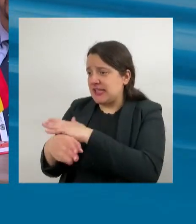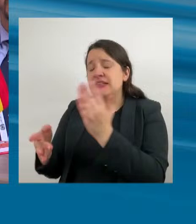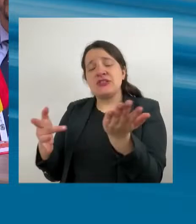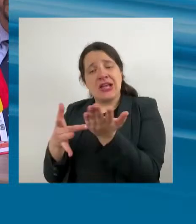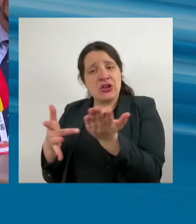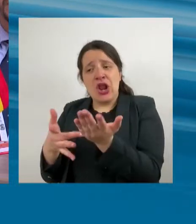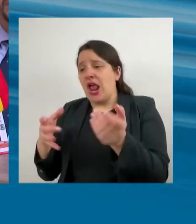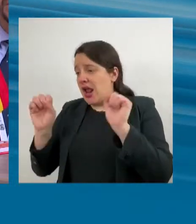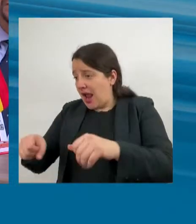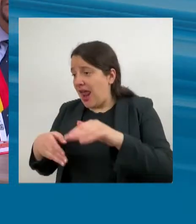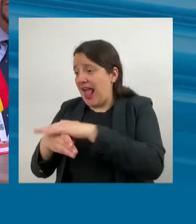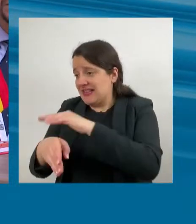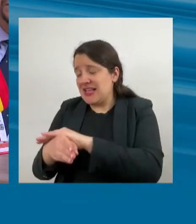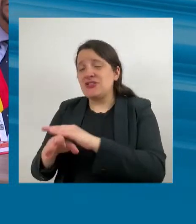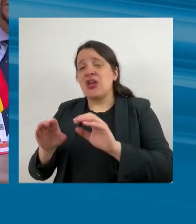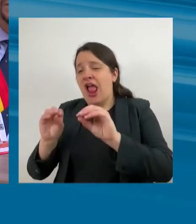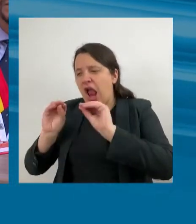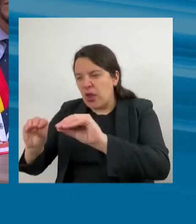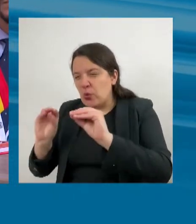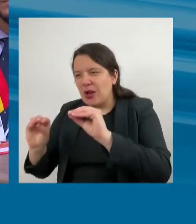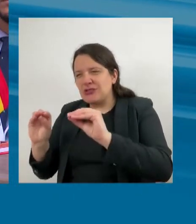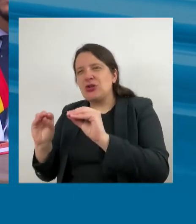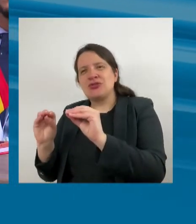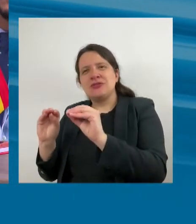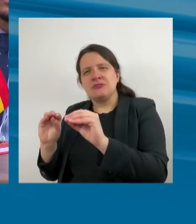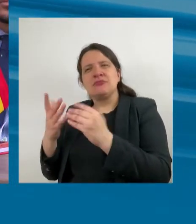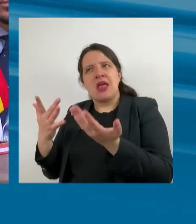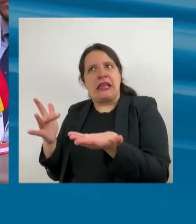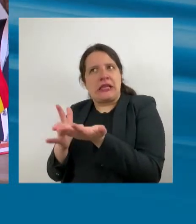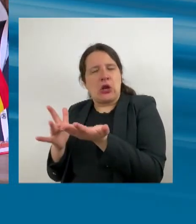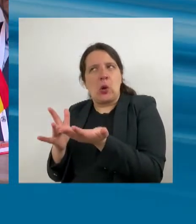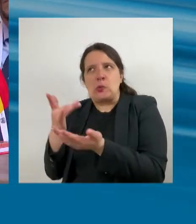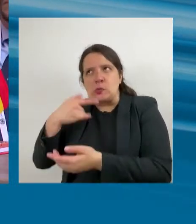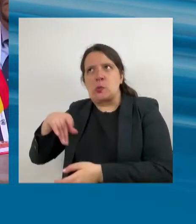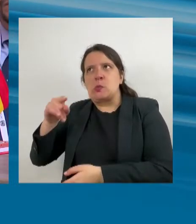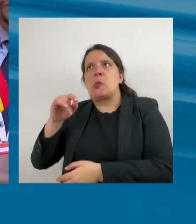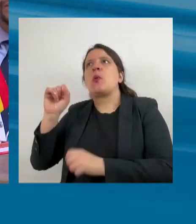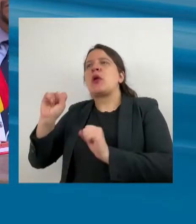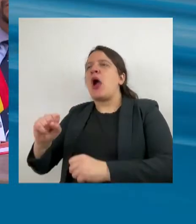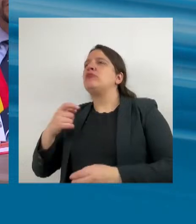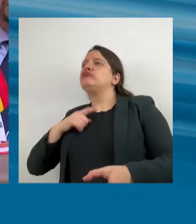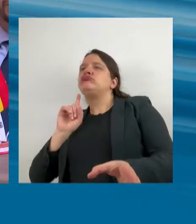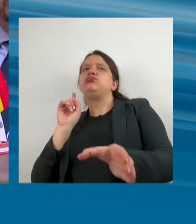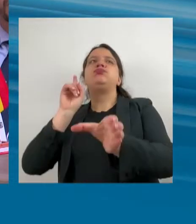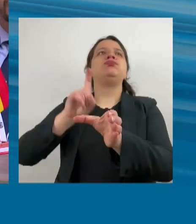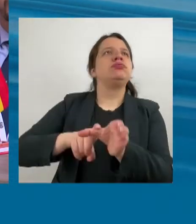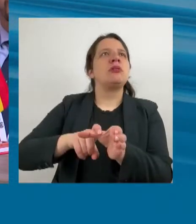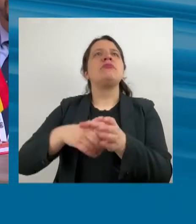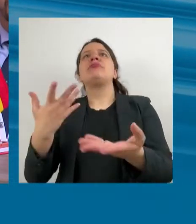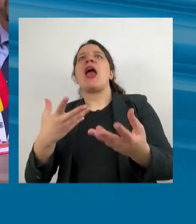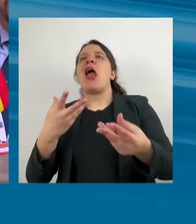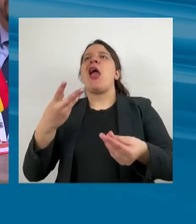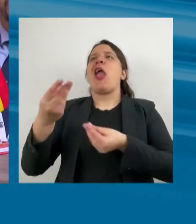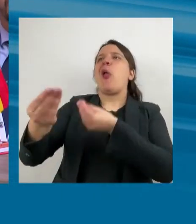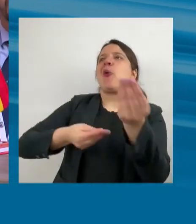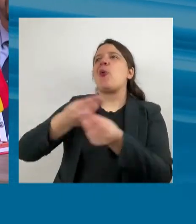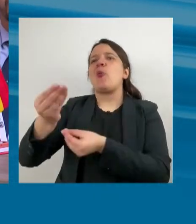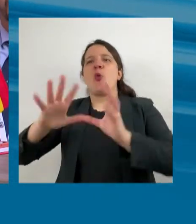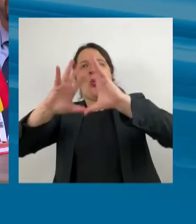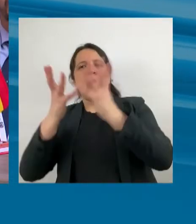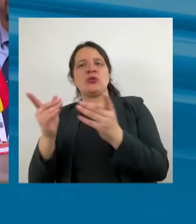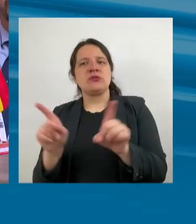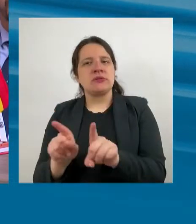practically prerequisites for participation in the global economy, yet too many remain